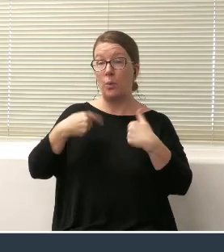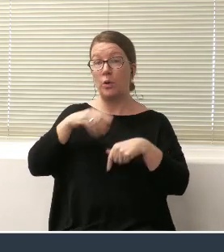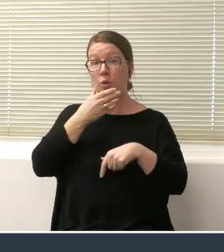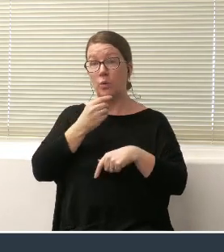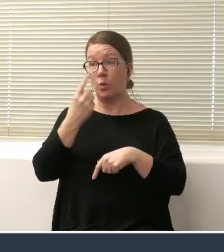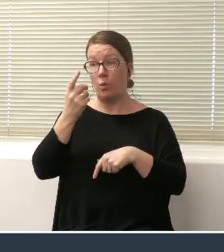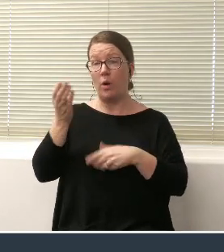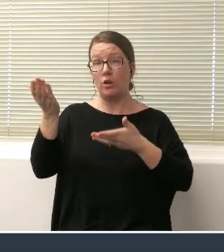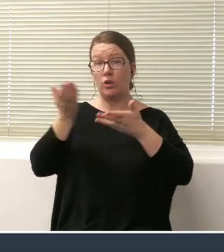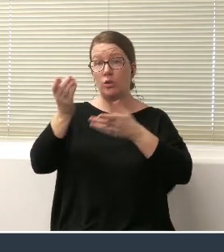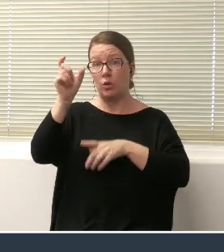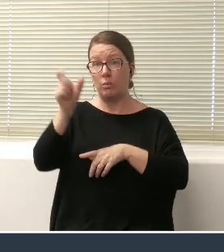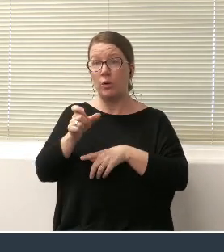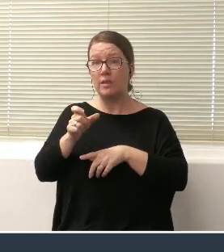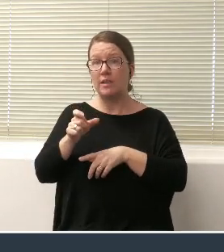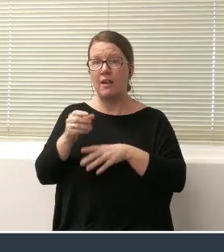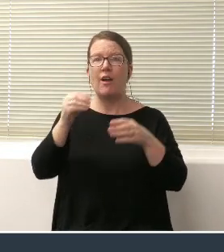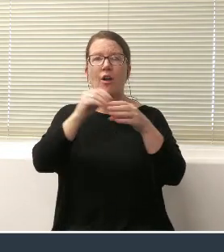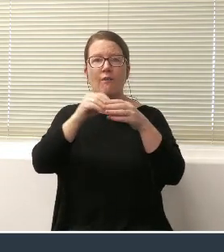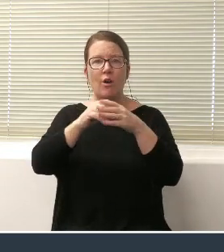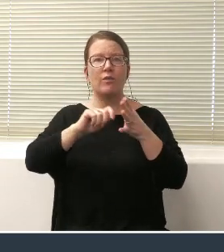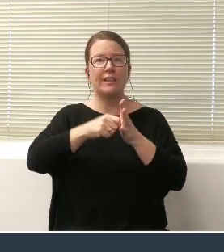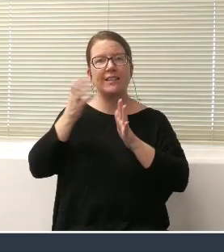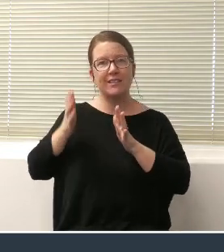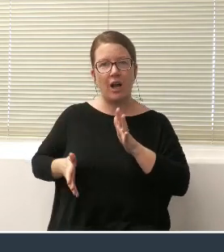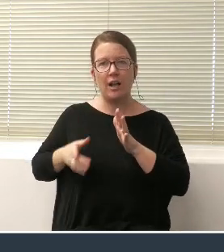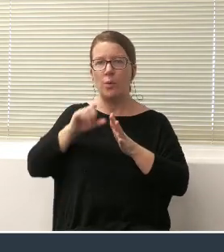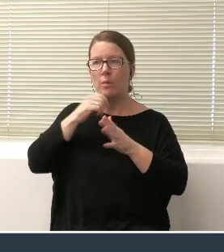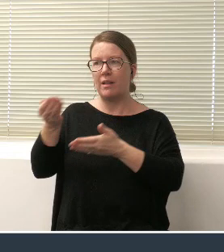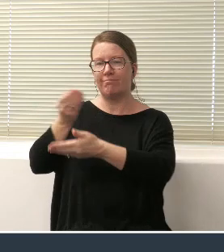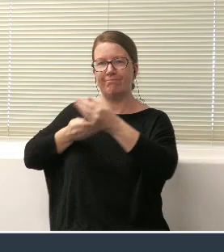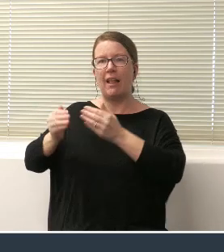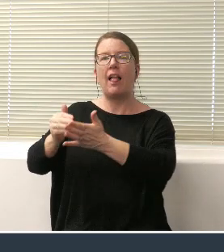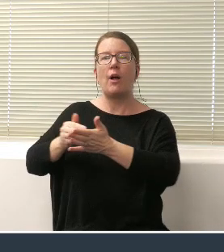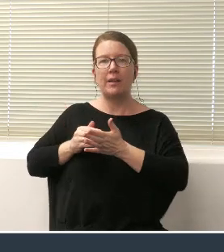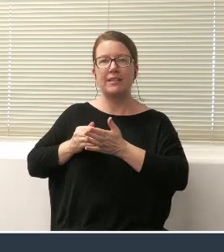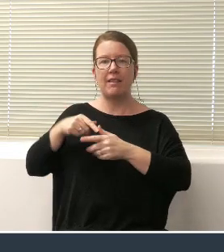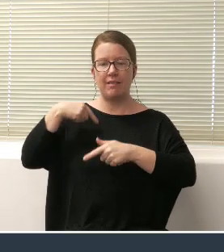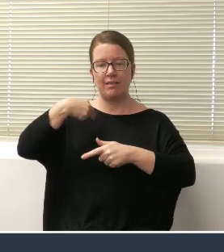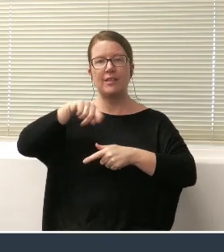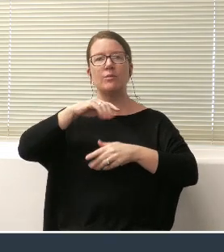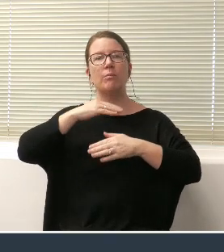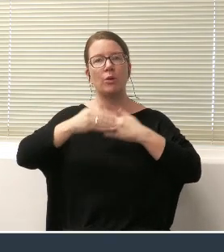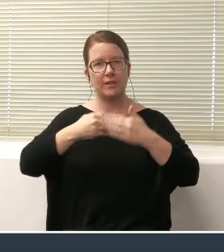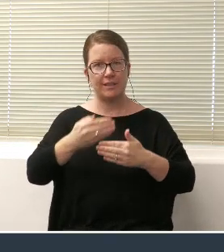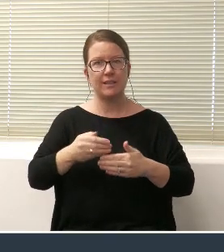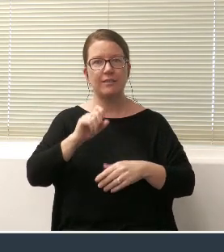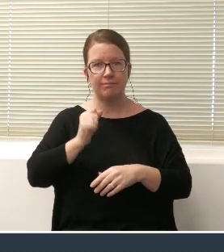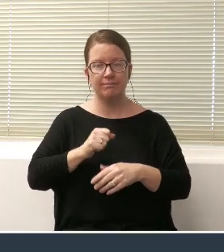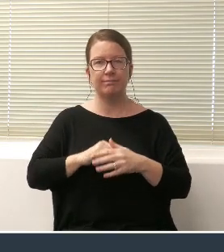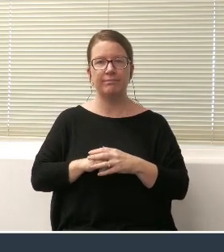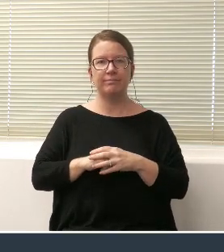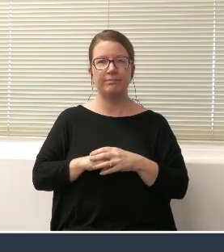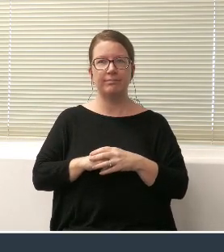Quayside, helping guide us through this process. Thank you. Councillor McGrath. Thank you for that, Gary.